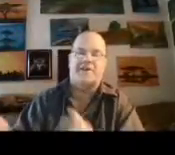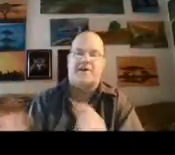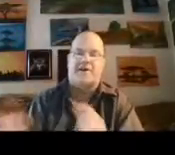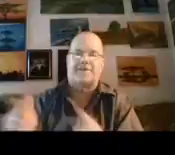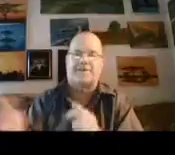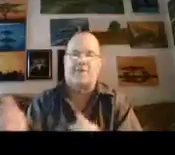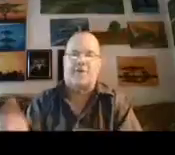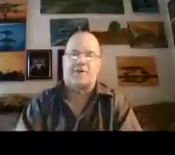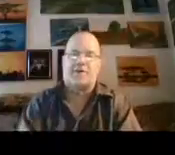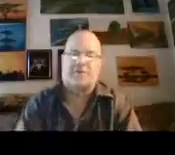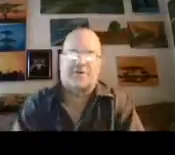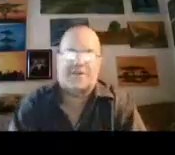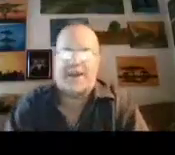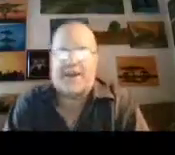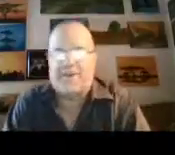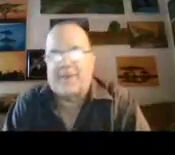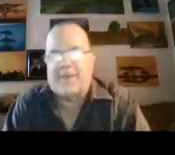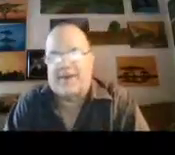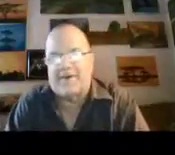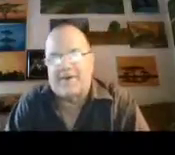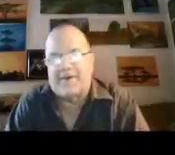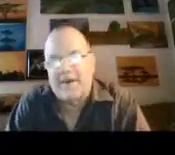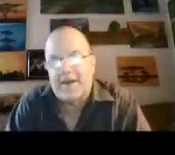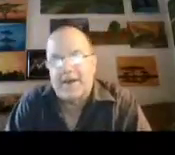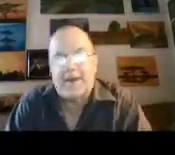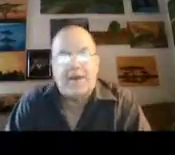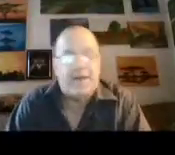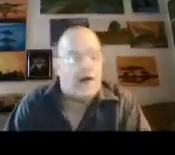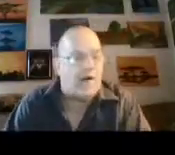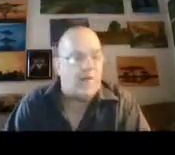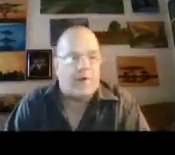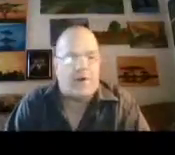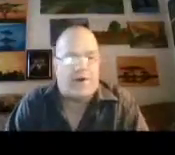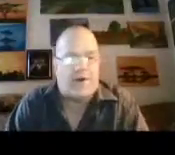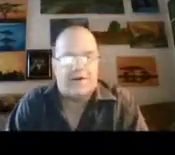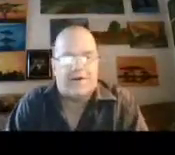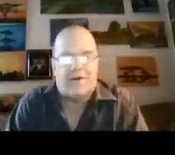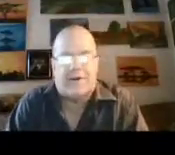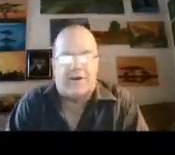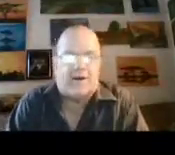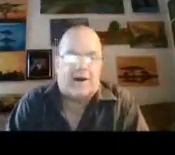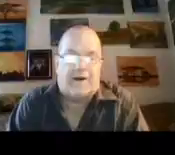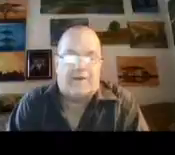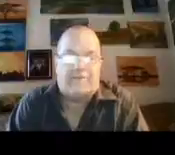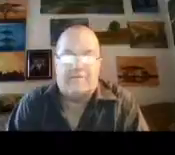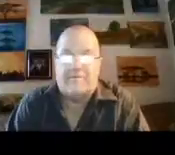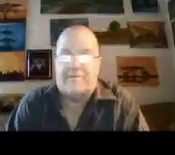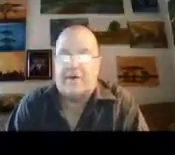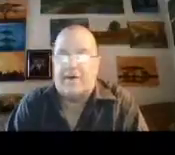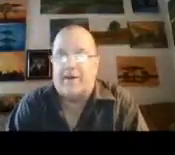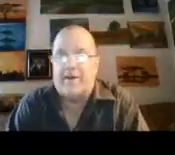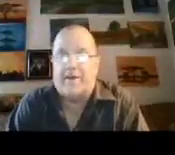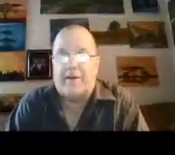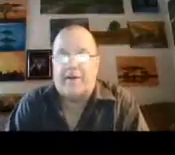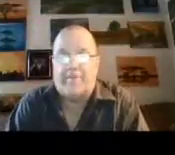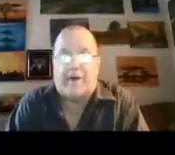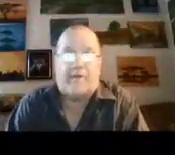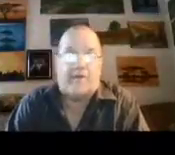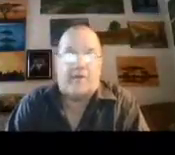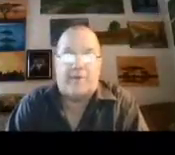and the remote controls to edit them together. And now I'm working on, a very, very